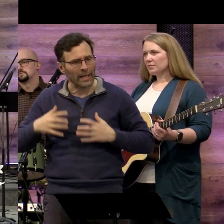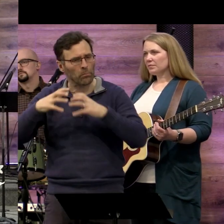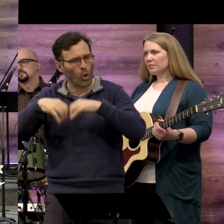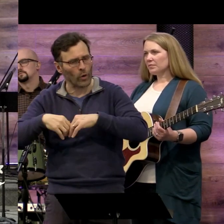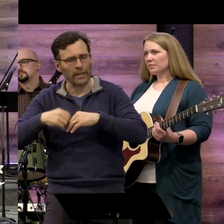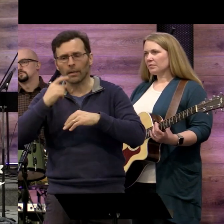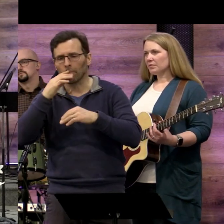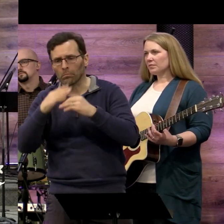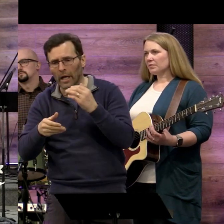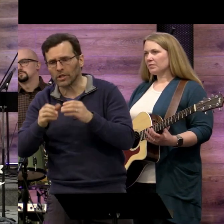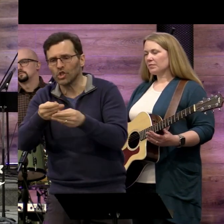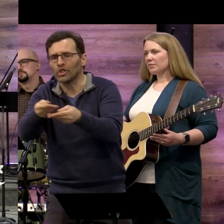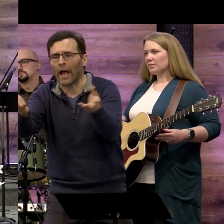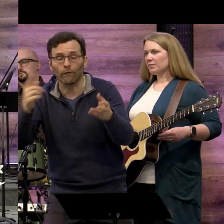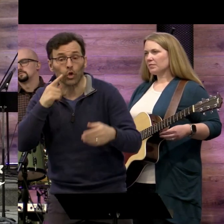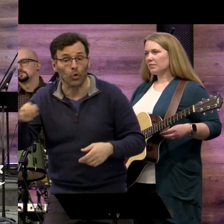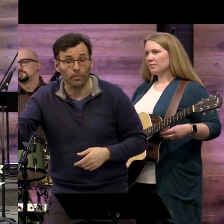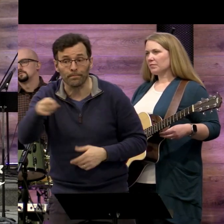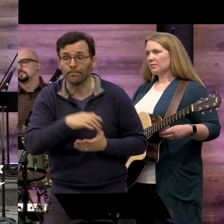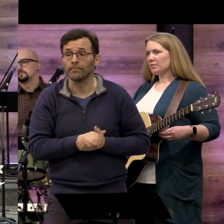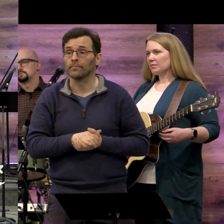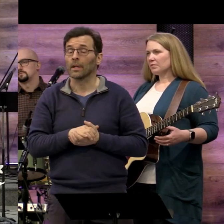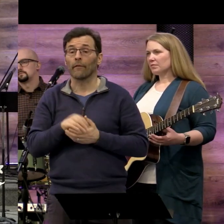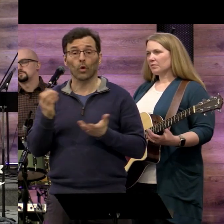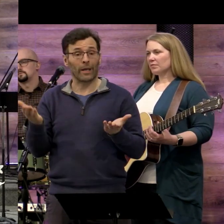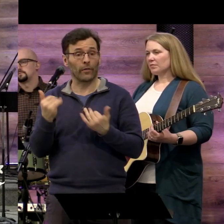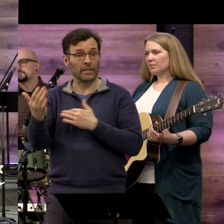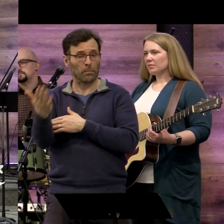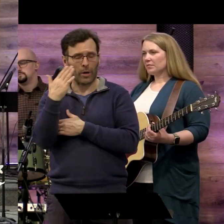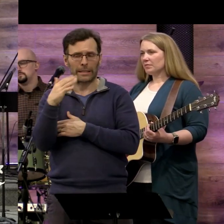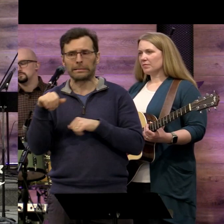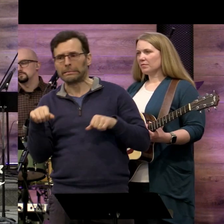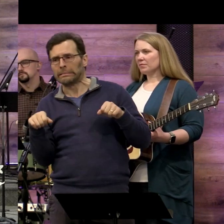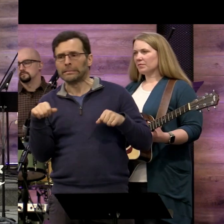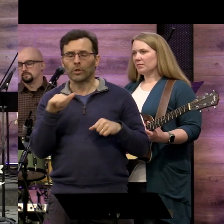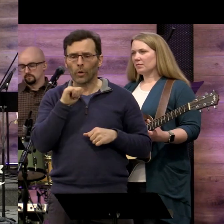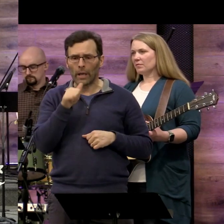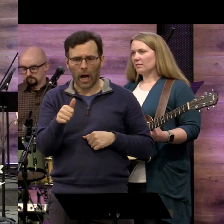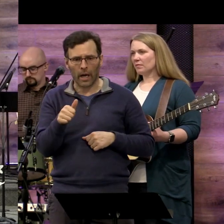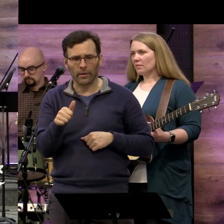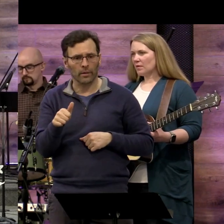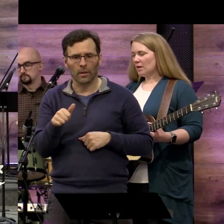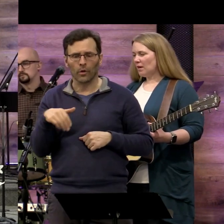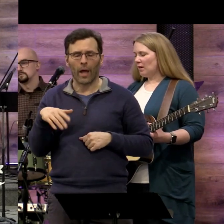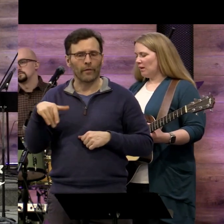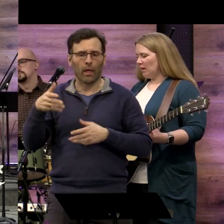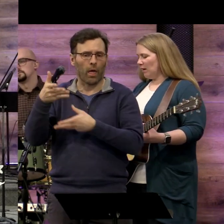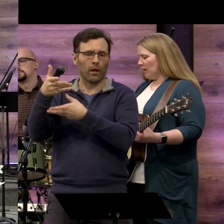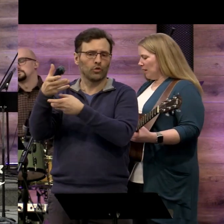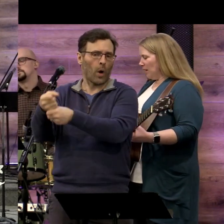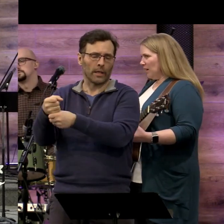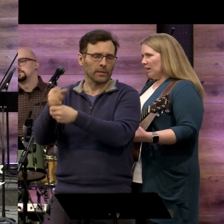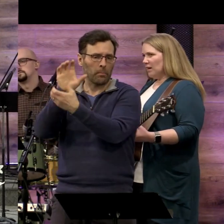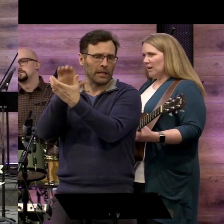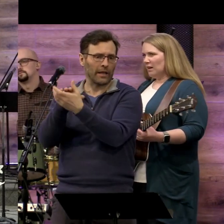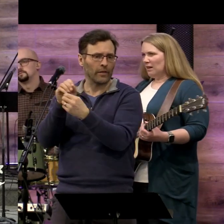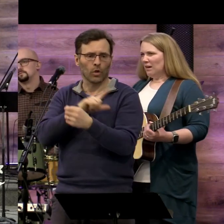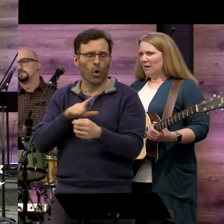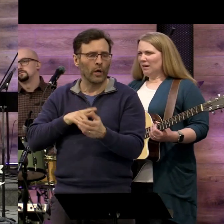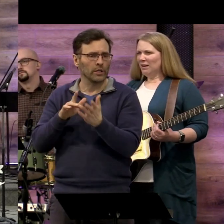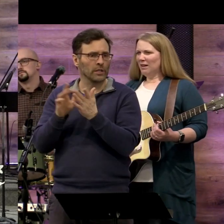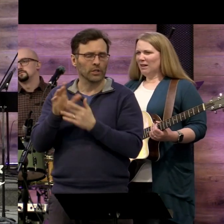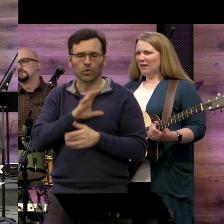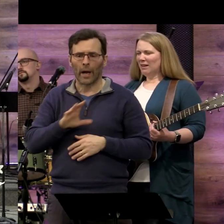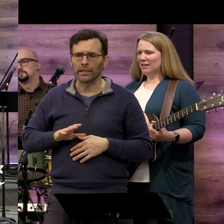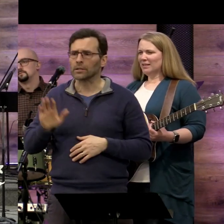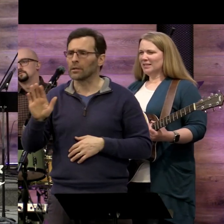His blood shed for you. If you're here this morning and you're not, you haven't put your trust and belief in the Lord Jesus Christ,